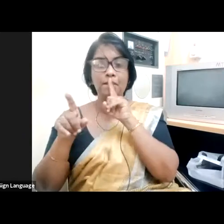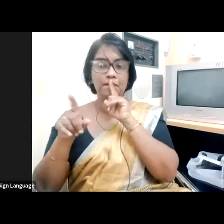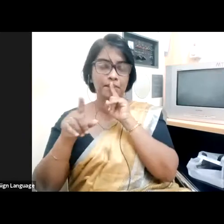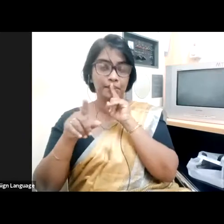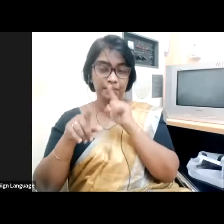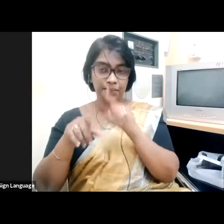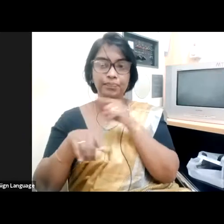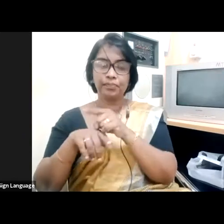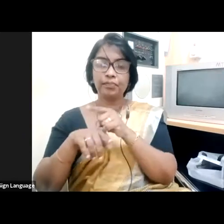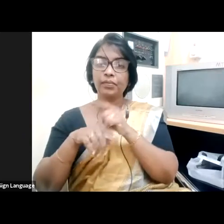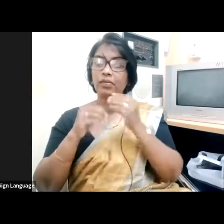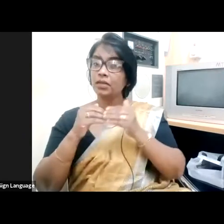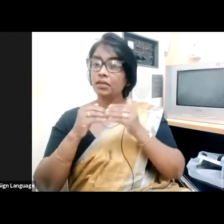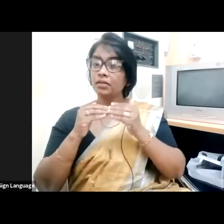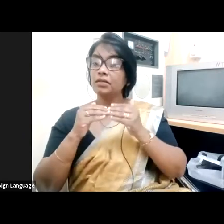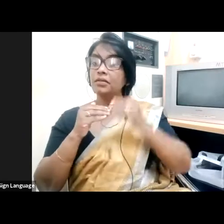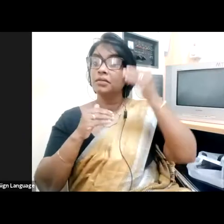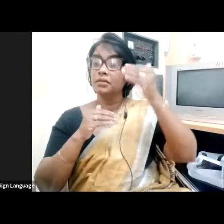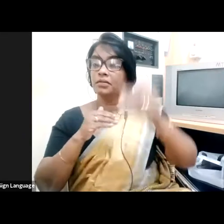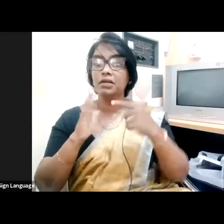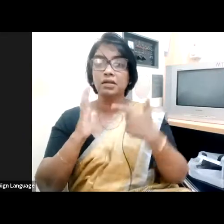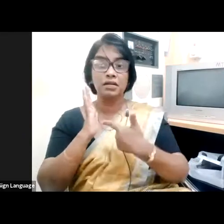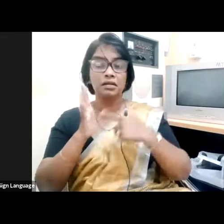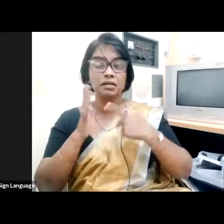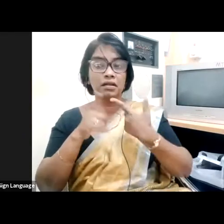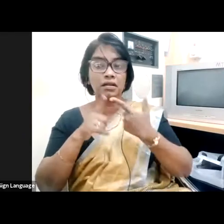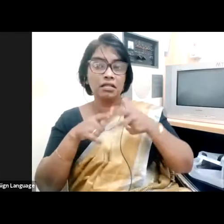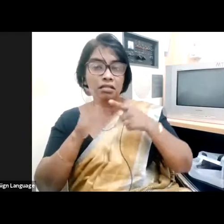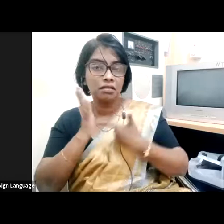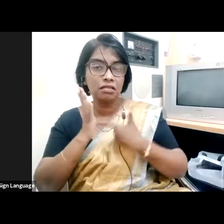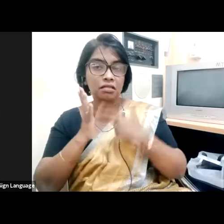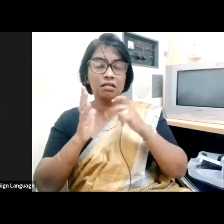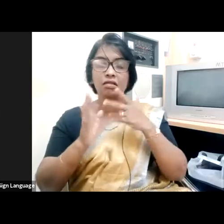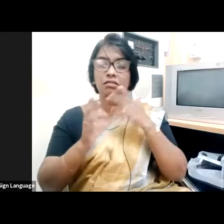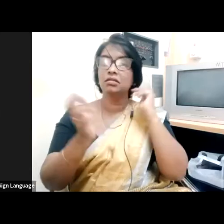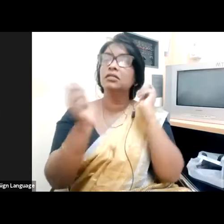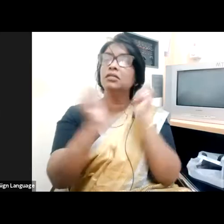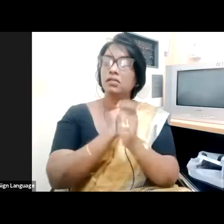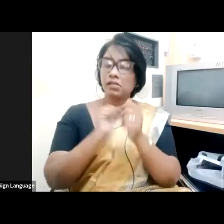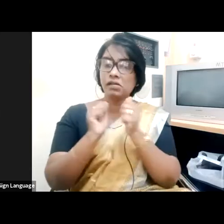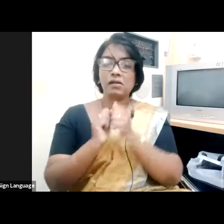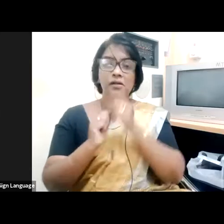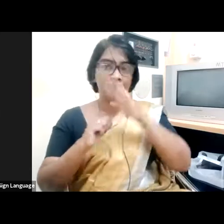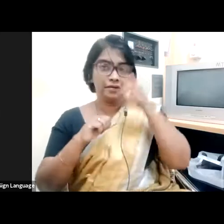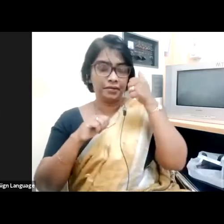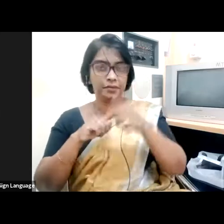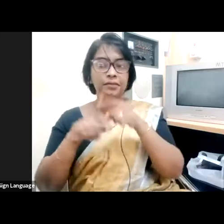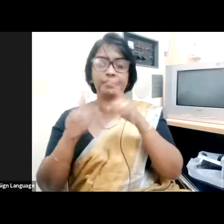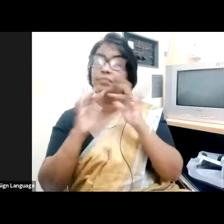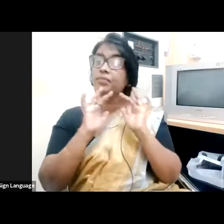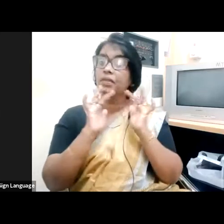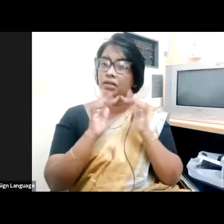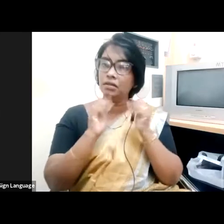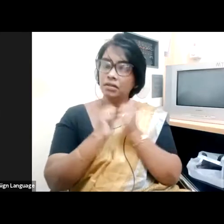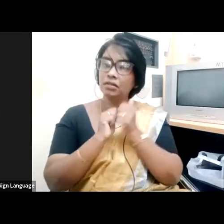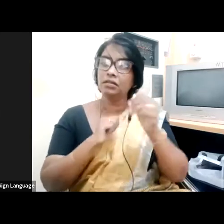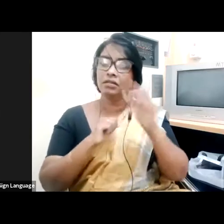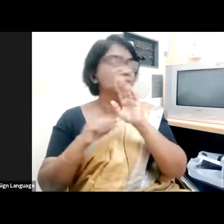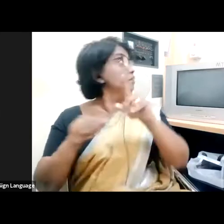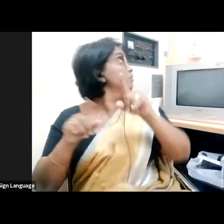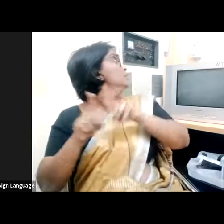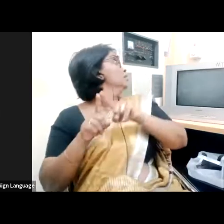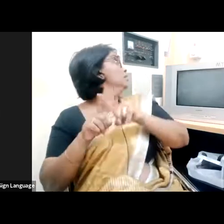intelligence, blockchain, the Internet of Things, automation, robots, 5G, are rapidly becoming